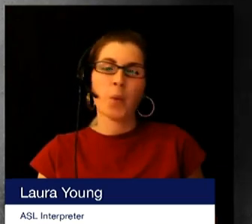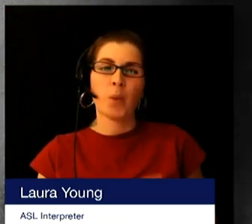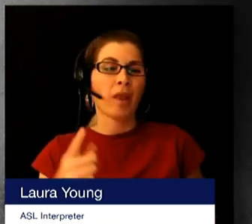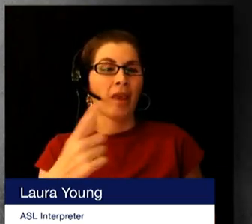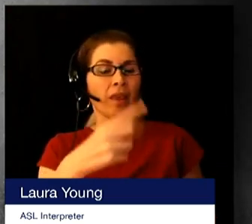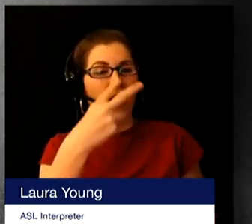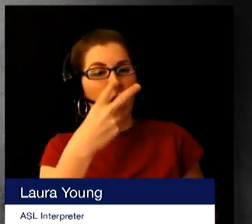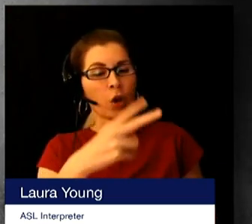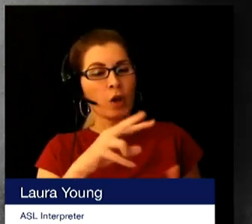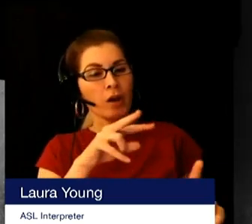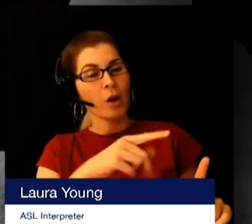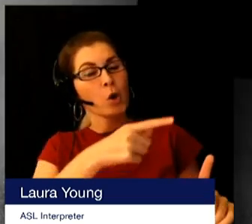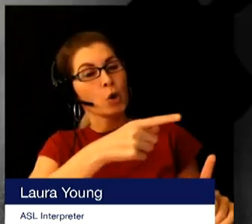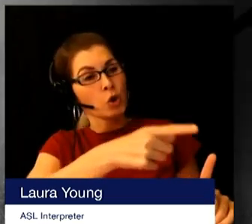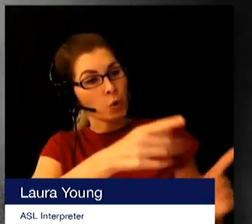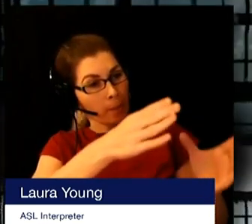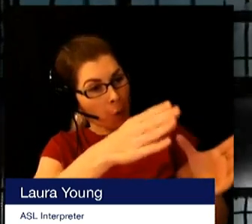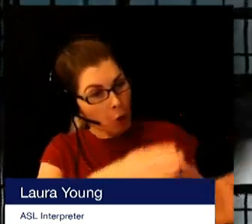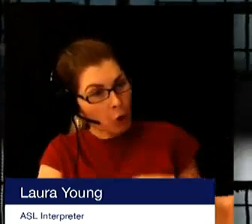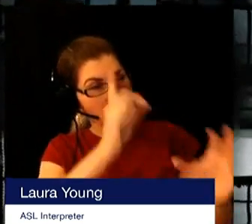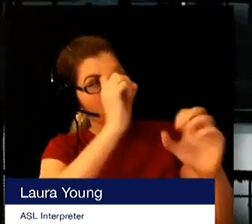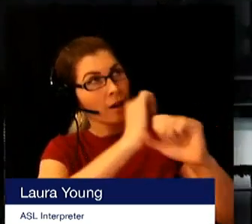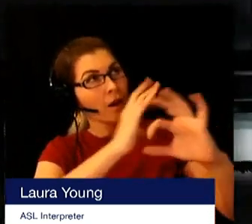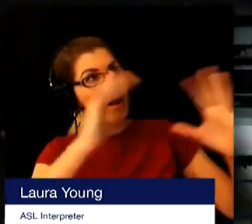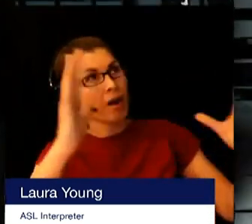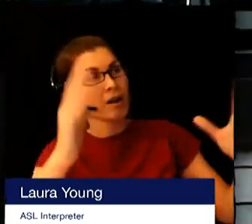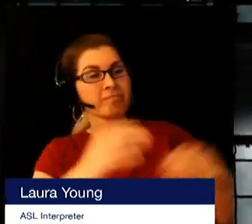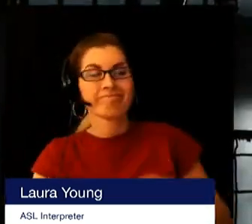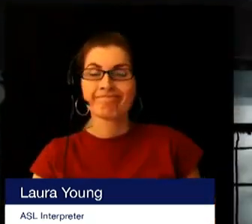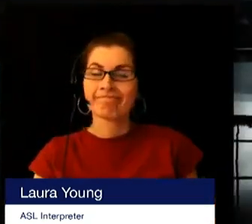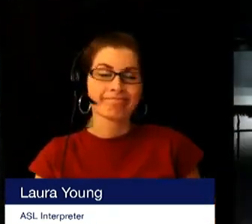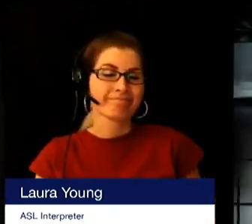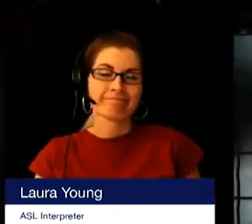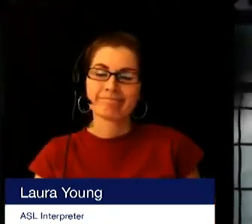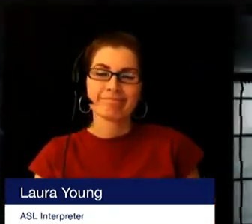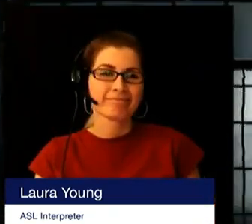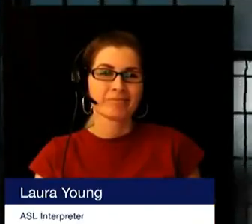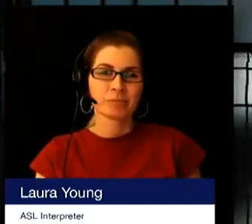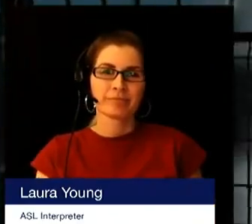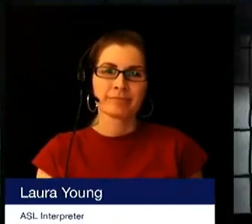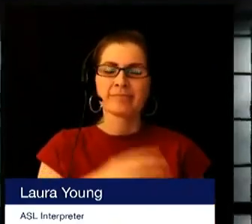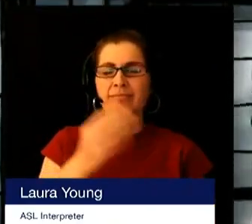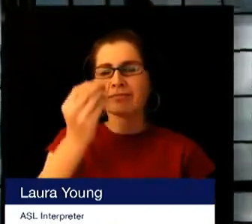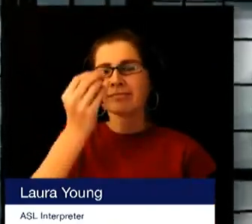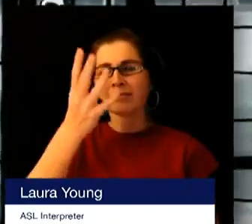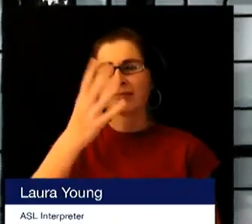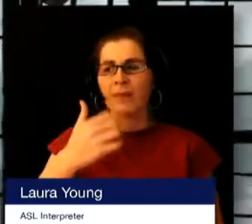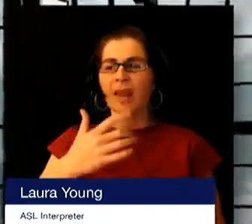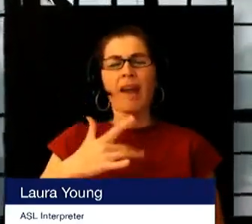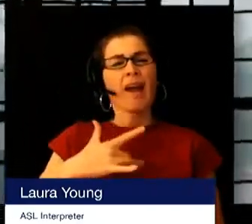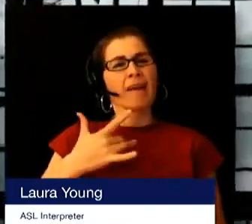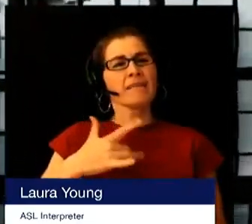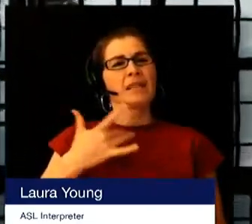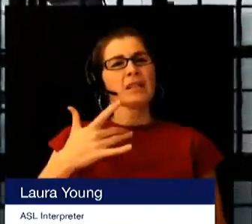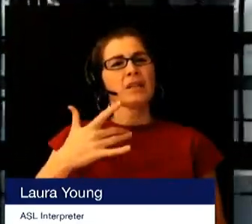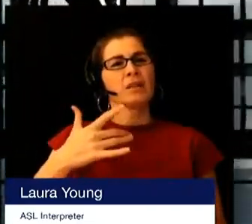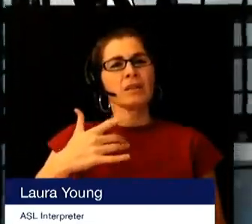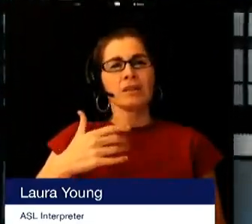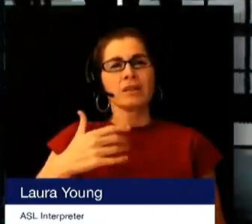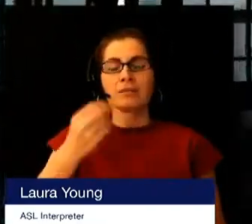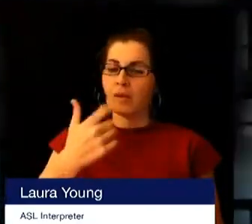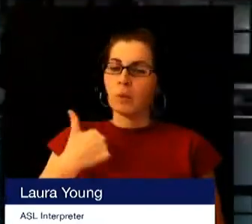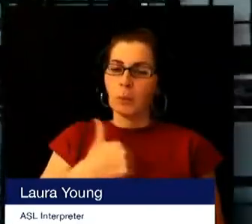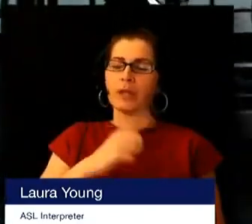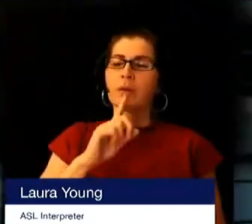things we can do. Sometimes statute binds them. I think that we're really kind of in a crisis where we have